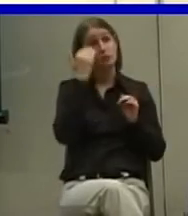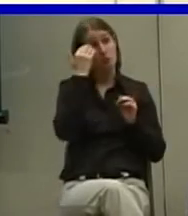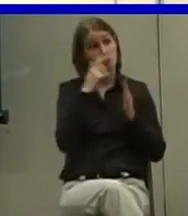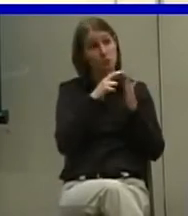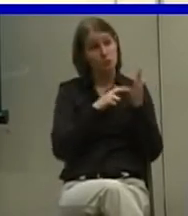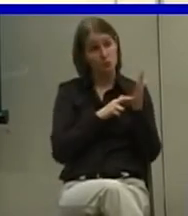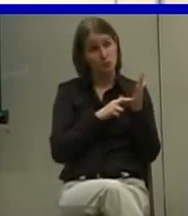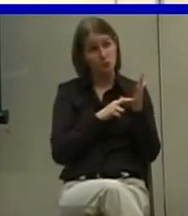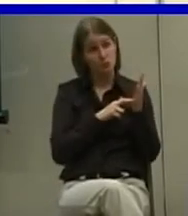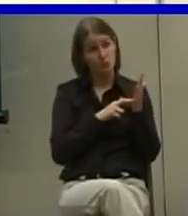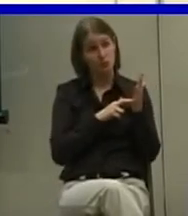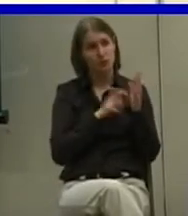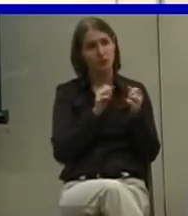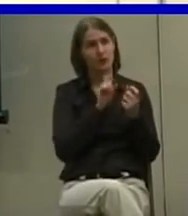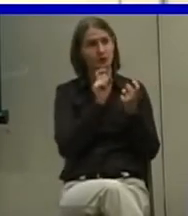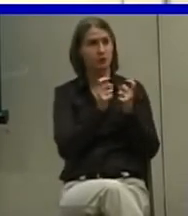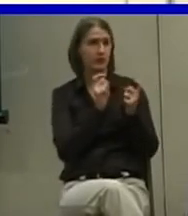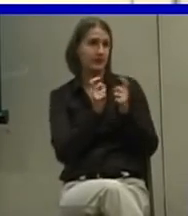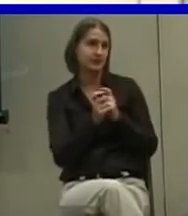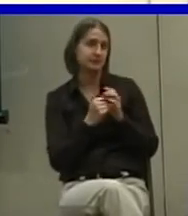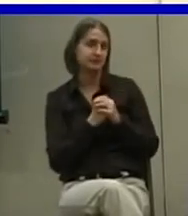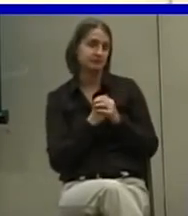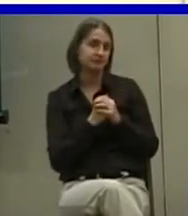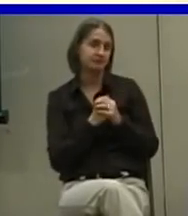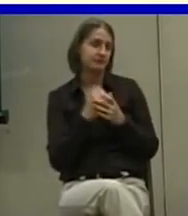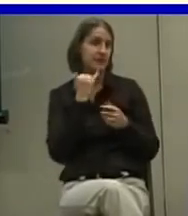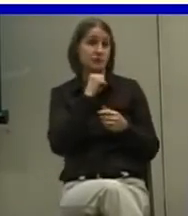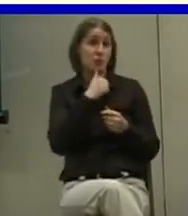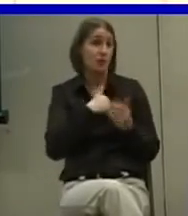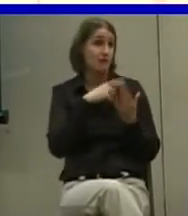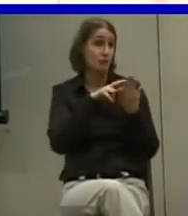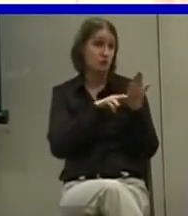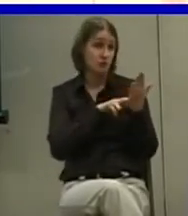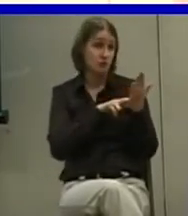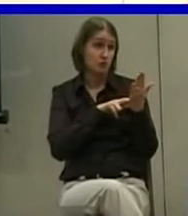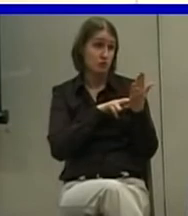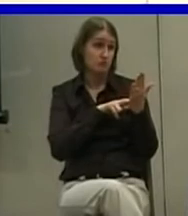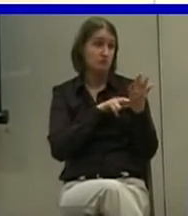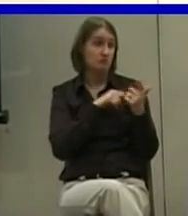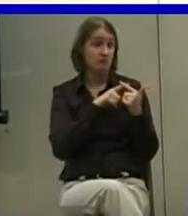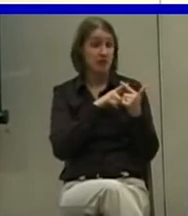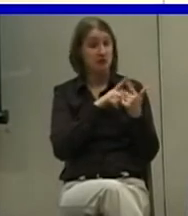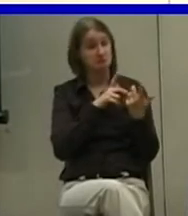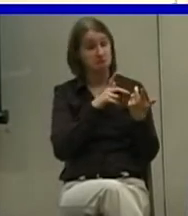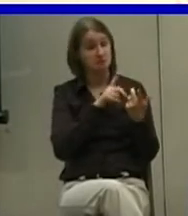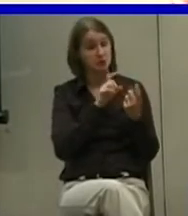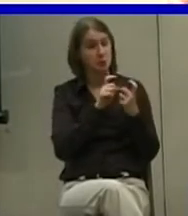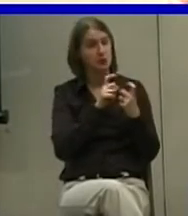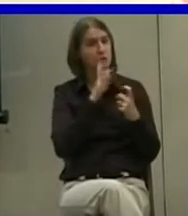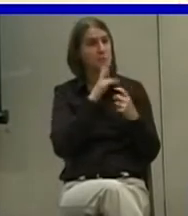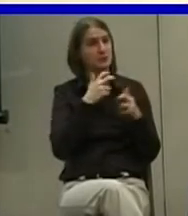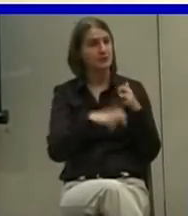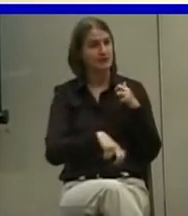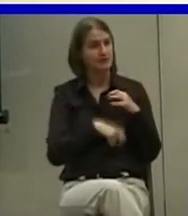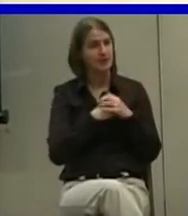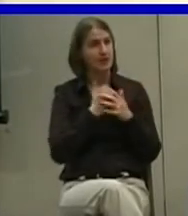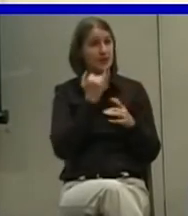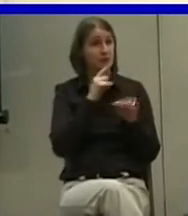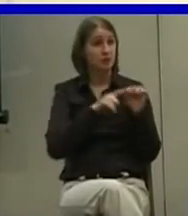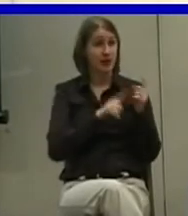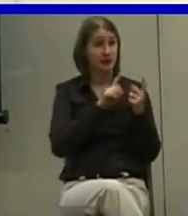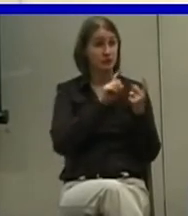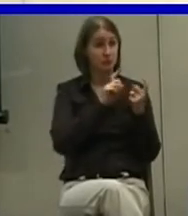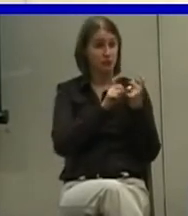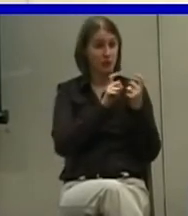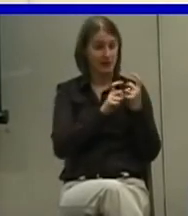is, you can correct it. If you don't have a rule, then correction gets really hard. And if you can't correct very easy,